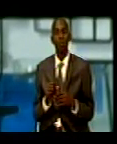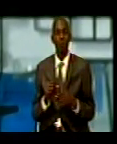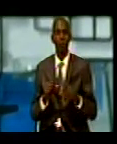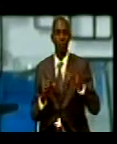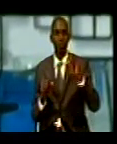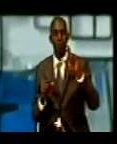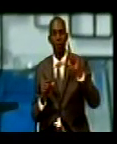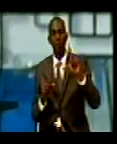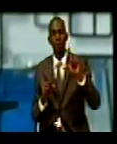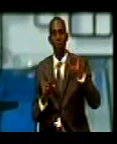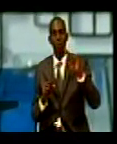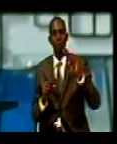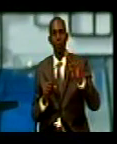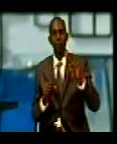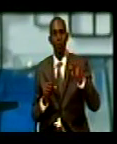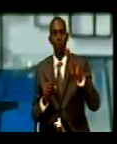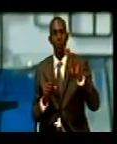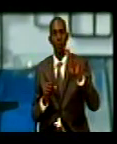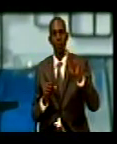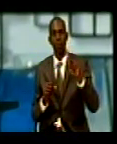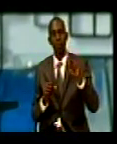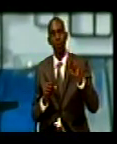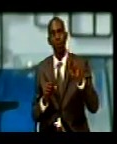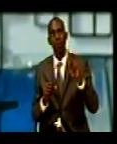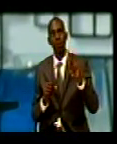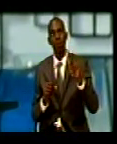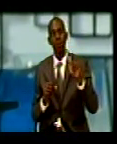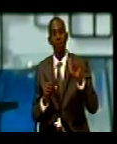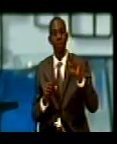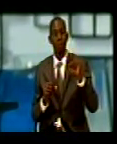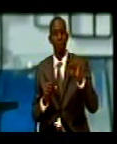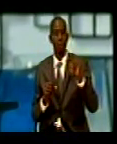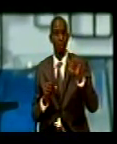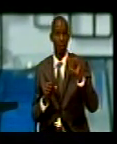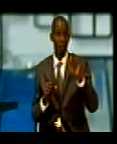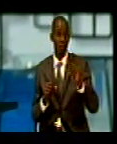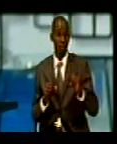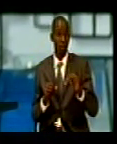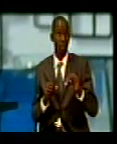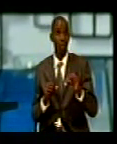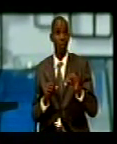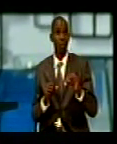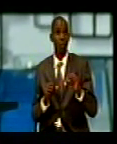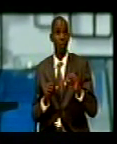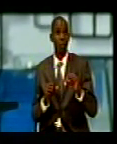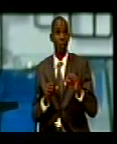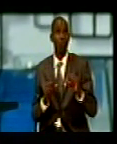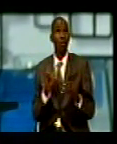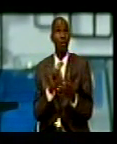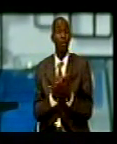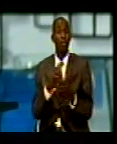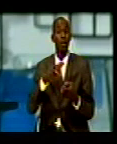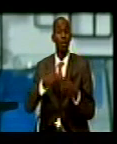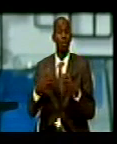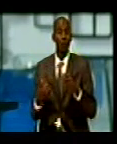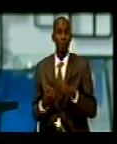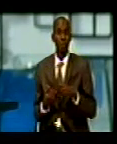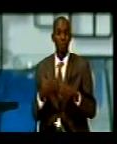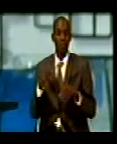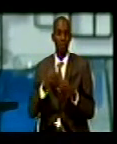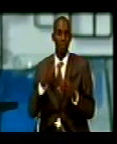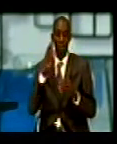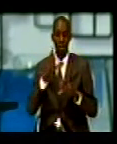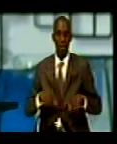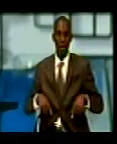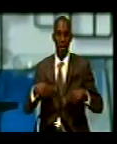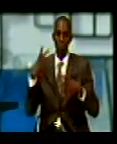from Joyce Osinaike on YouTube. She sent this, that leukemia disappeared after the prayers of the man